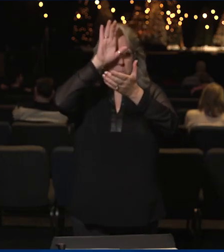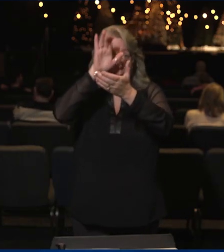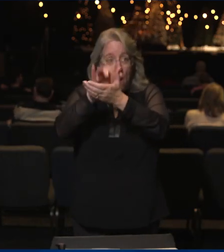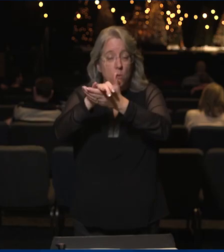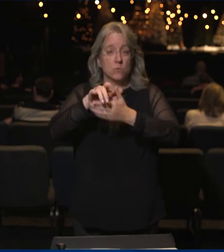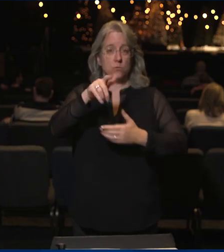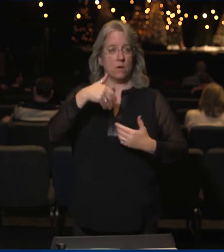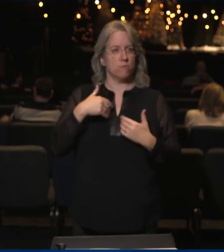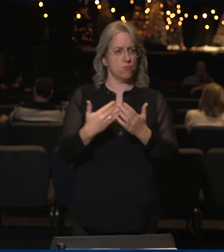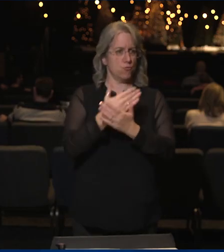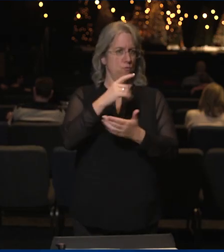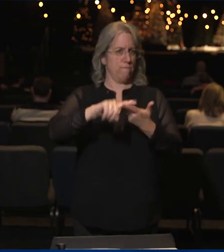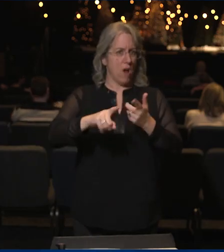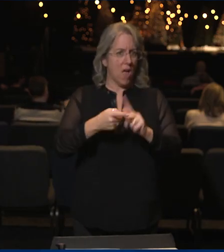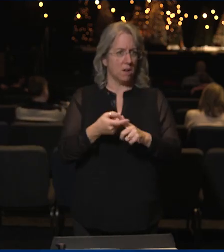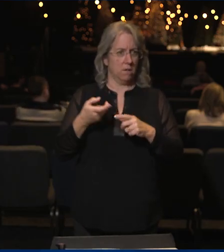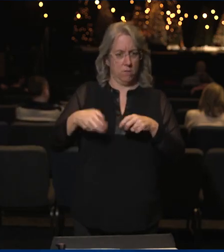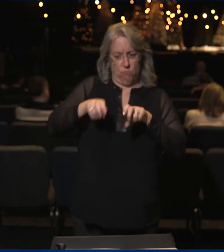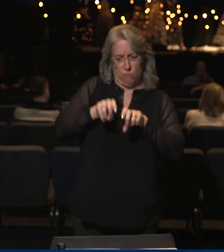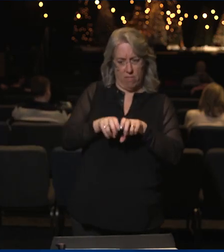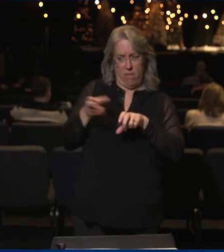new friend sitting next to you.